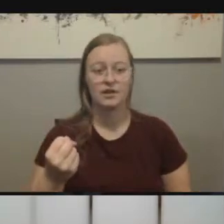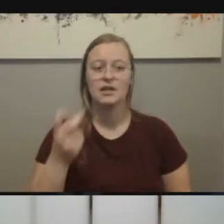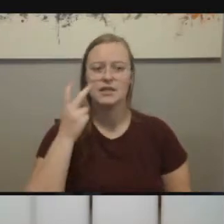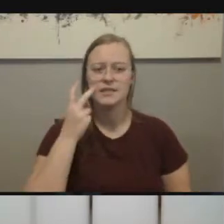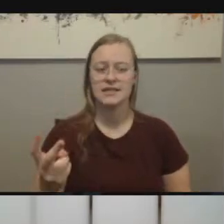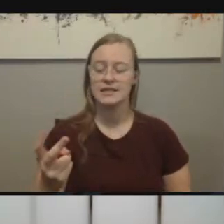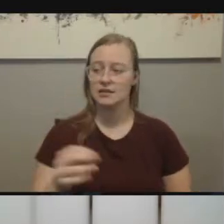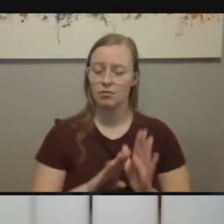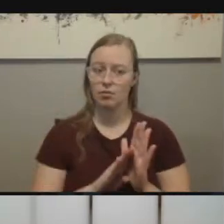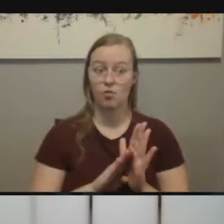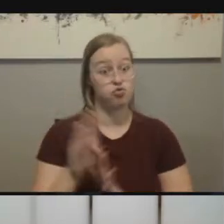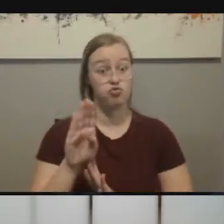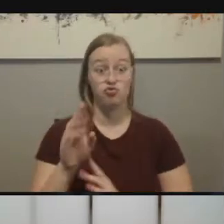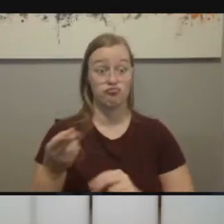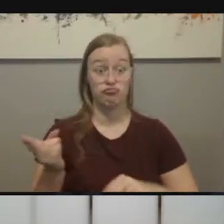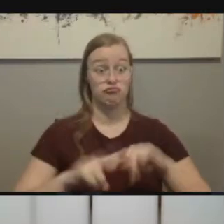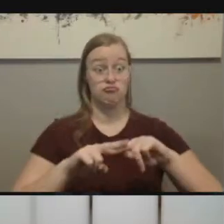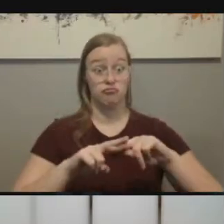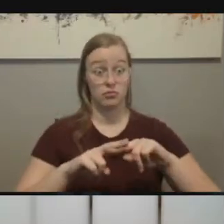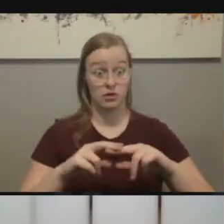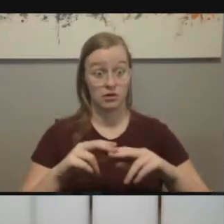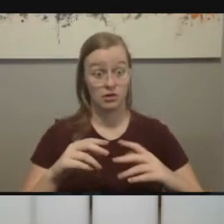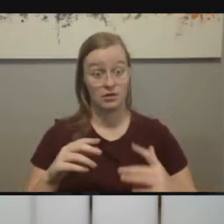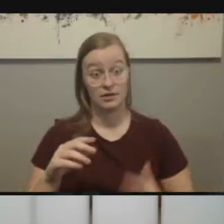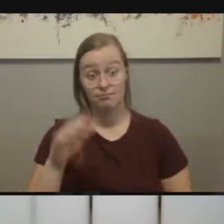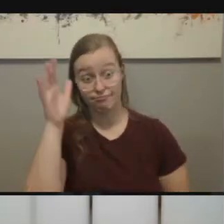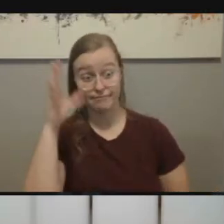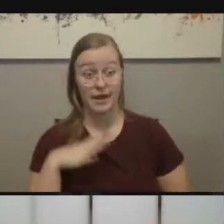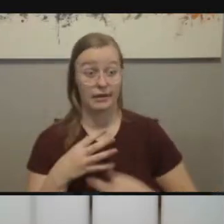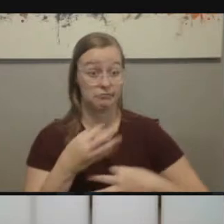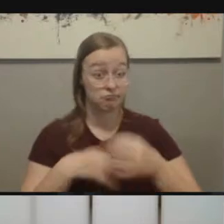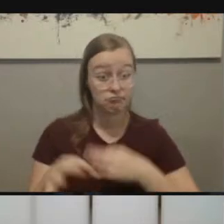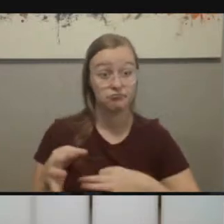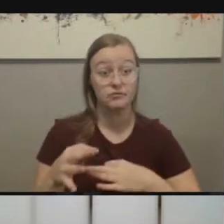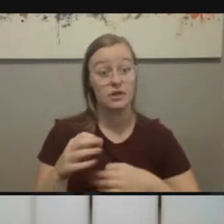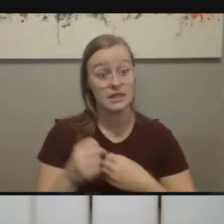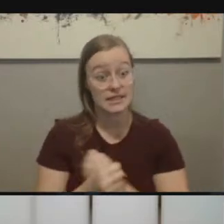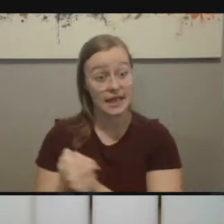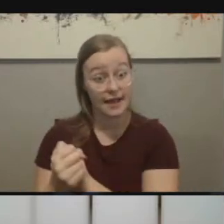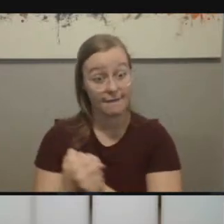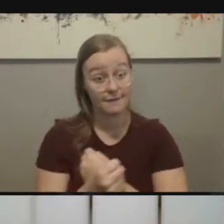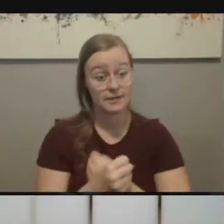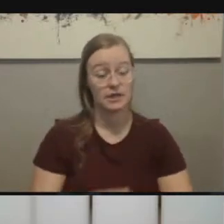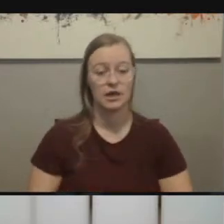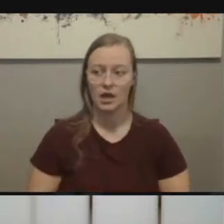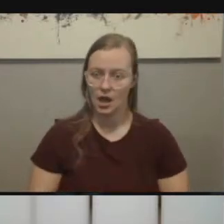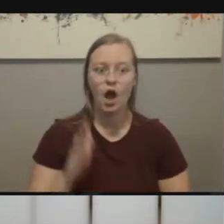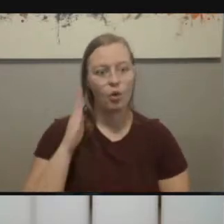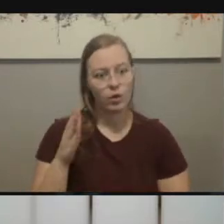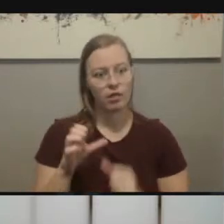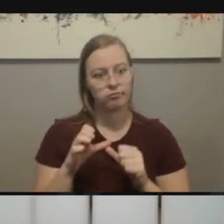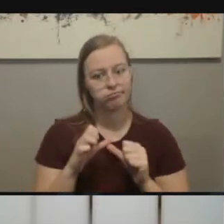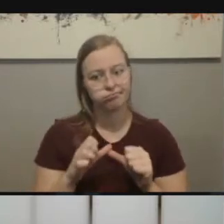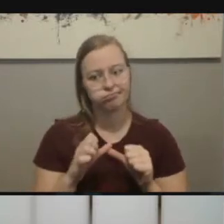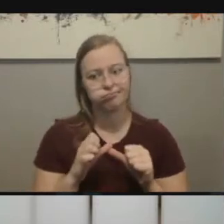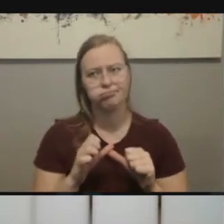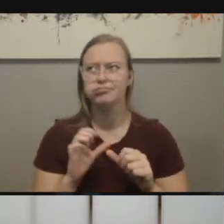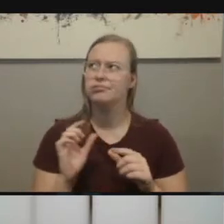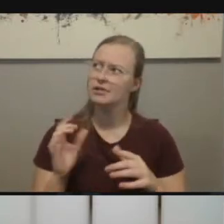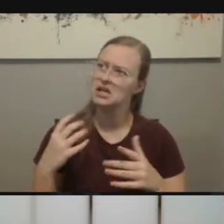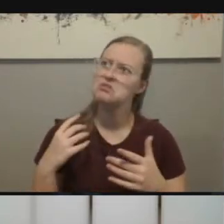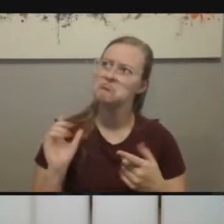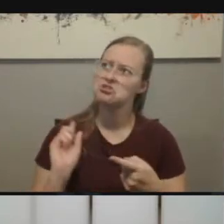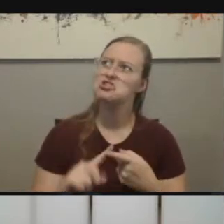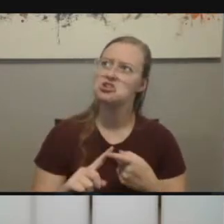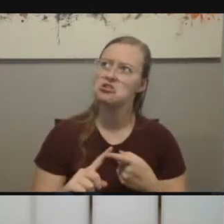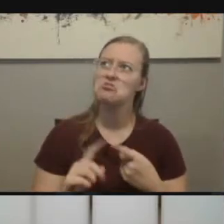an upsurge in the manumission of slaves, something that will continue really until about